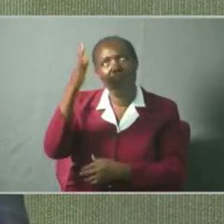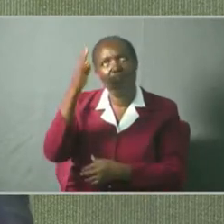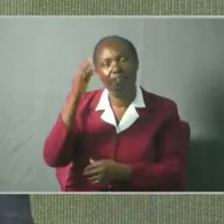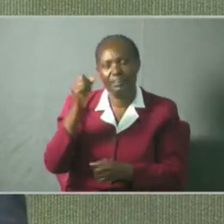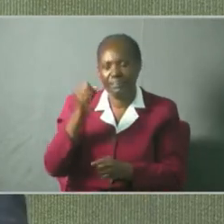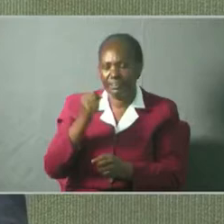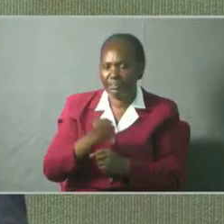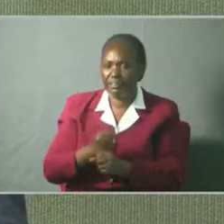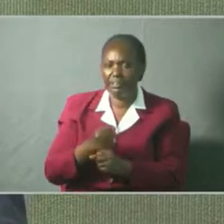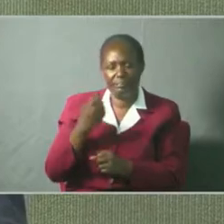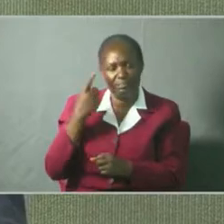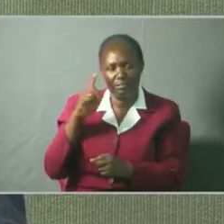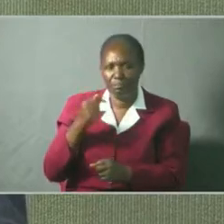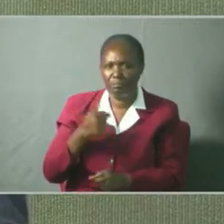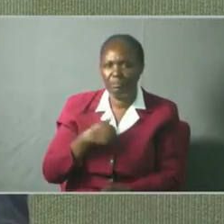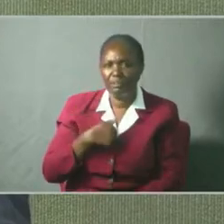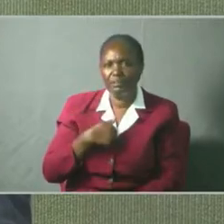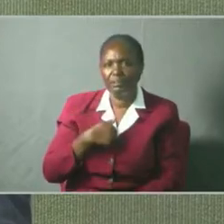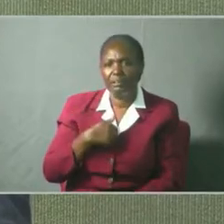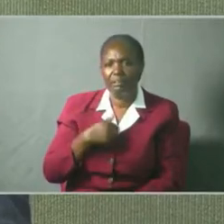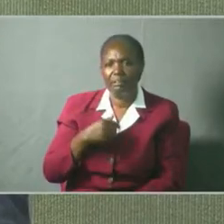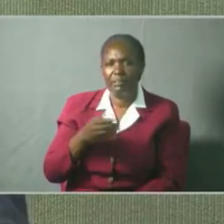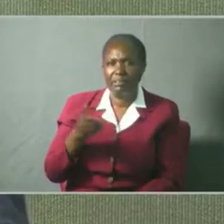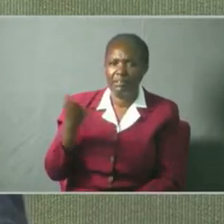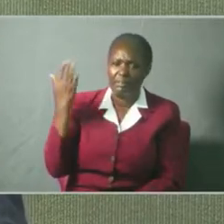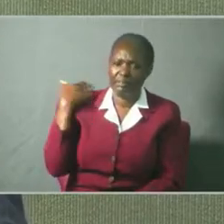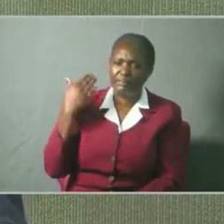of our ward in the last 2 years.